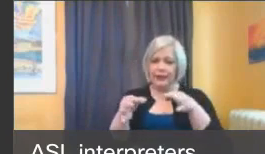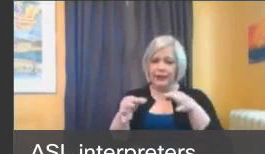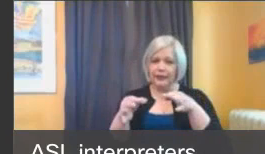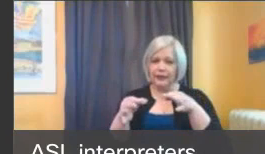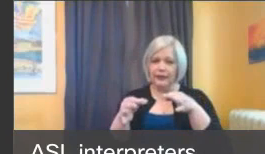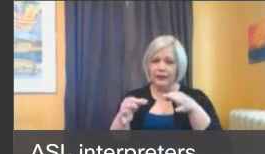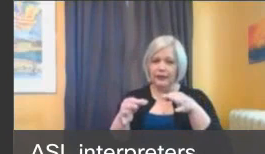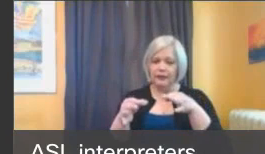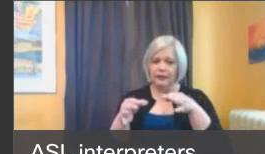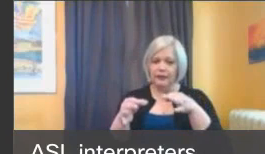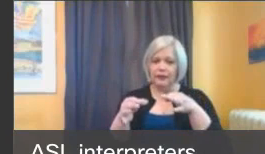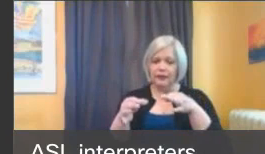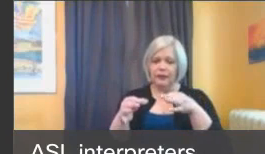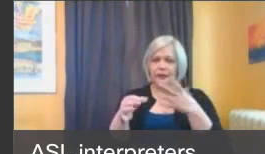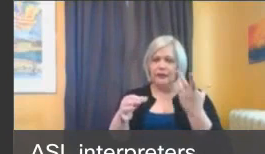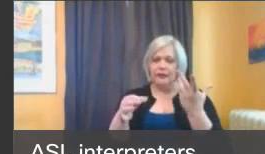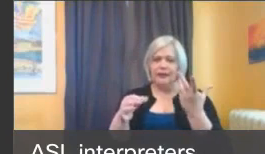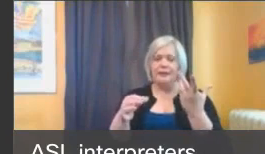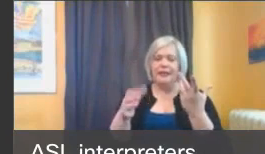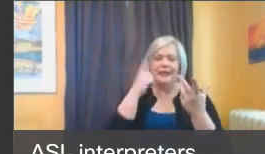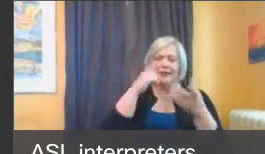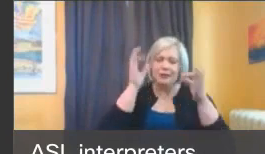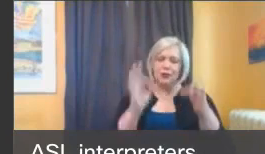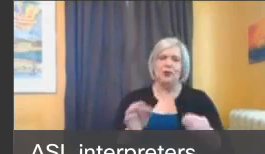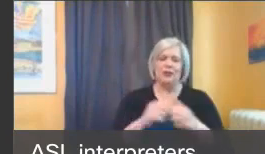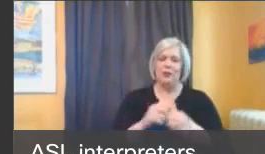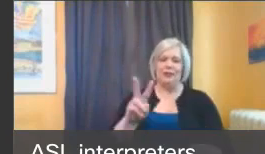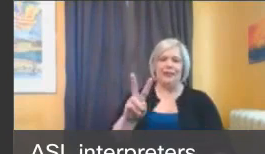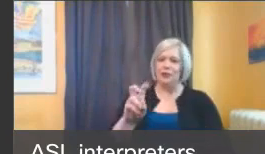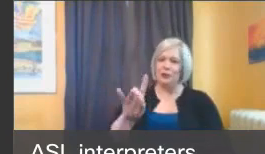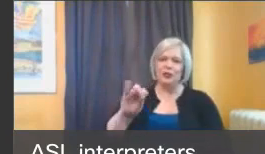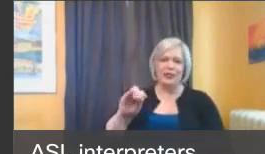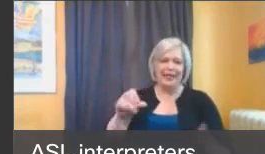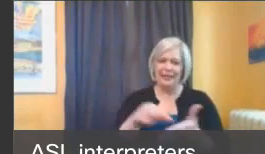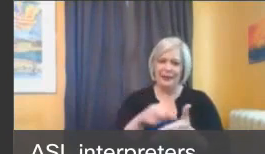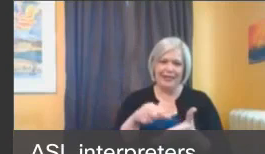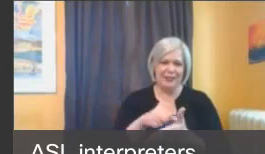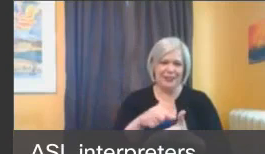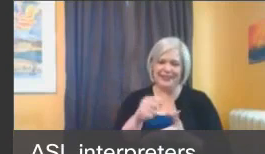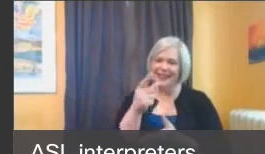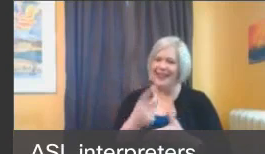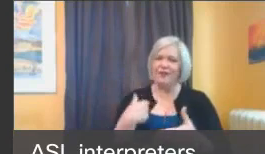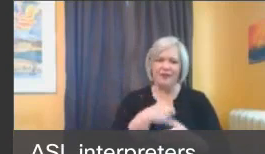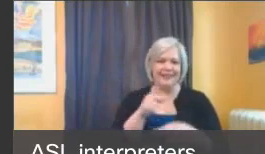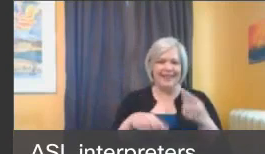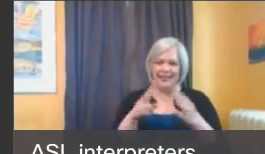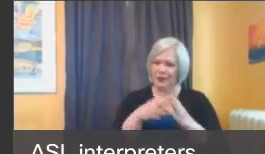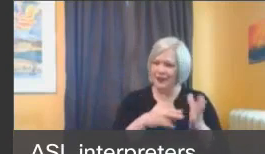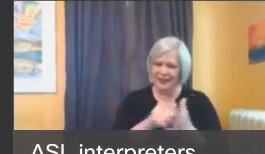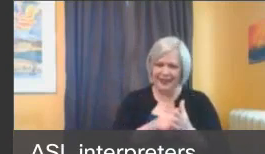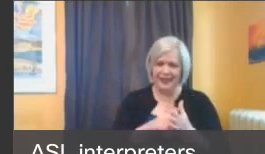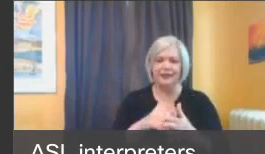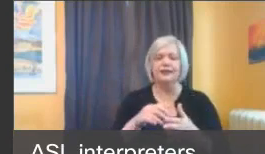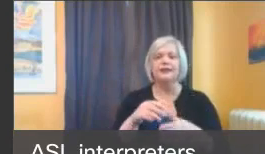you know, and the ruling was like 280 pages. Most of us on this committee aren't lawyers, or at least half of us aren't. So if you